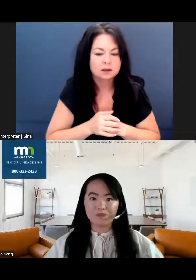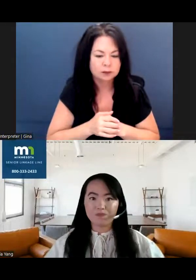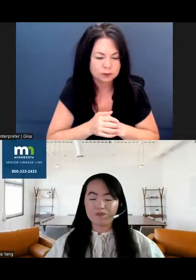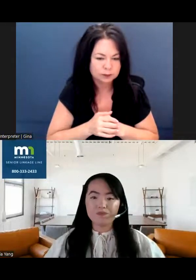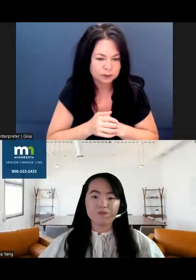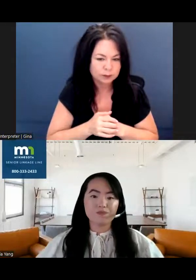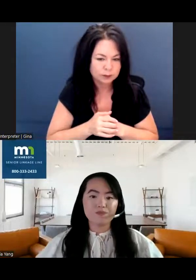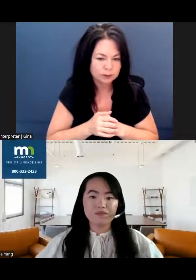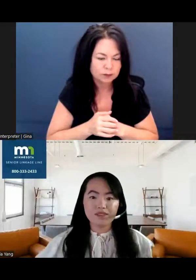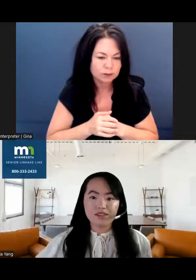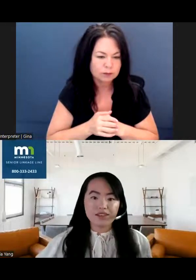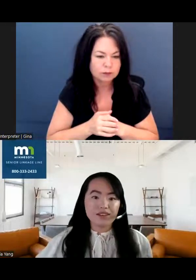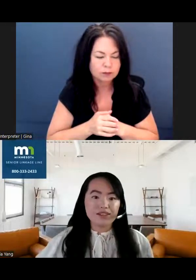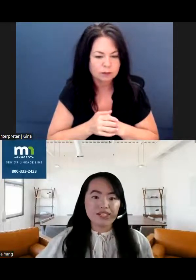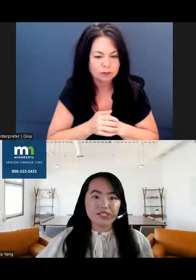to.